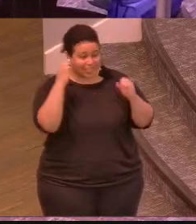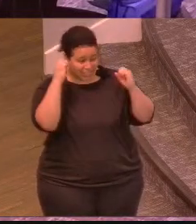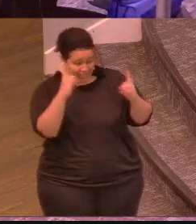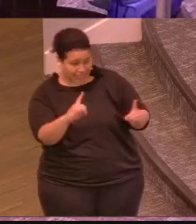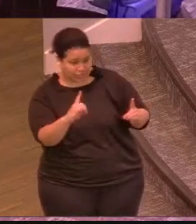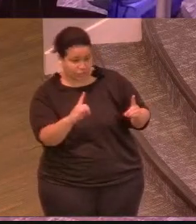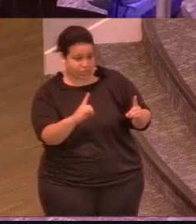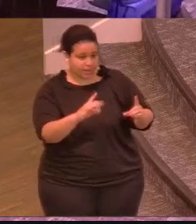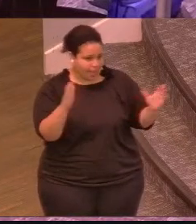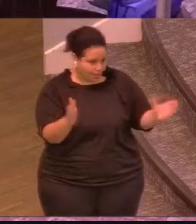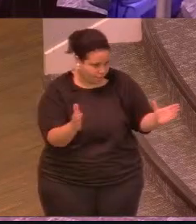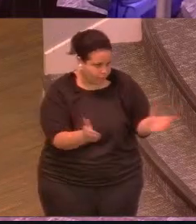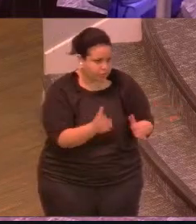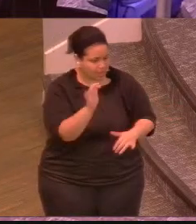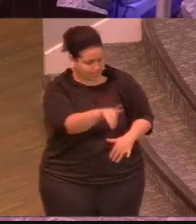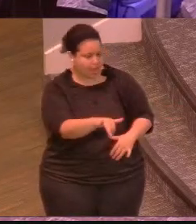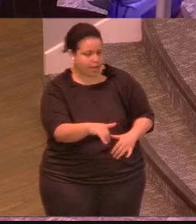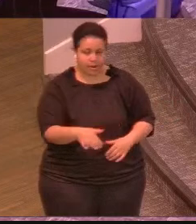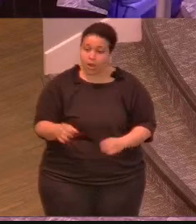Okay.